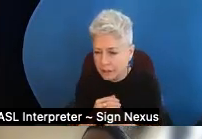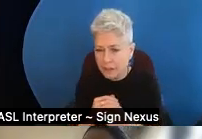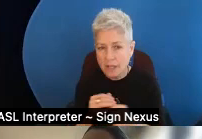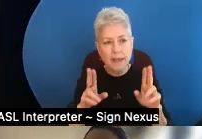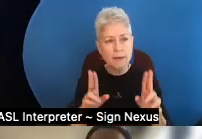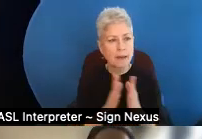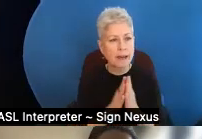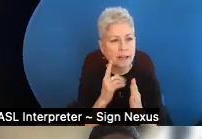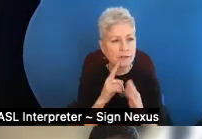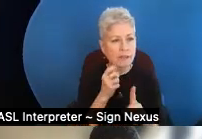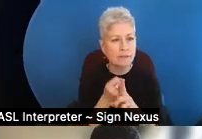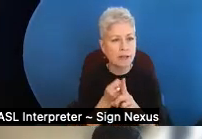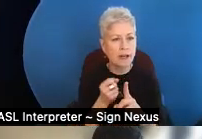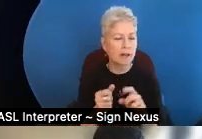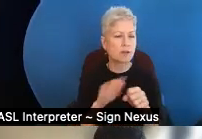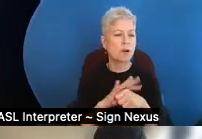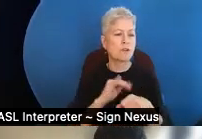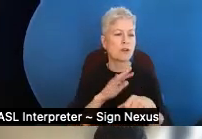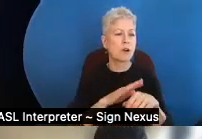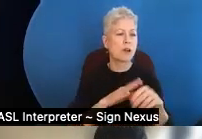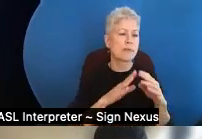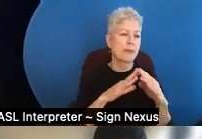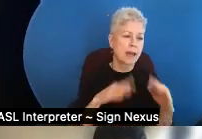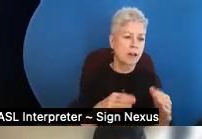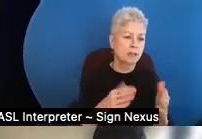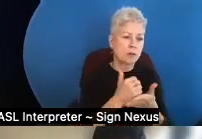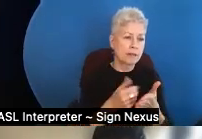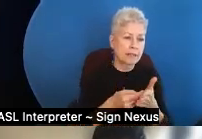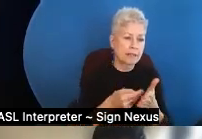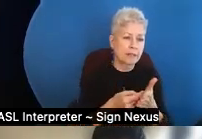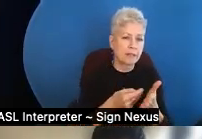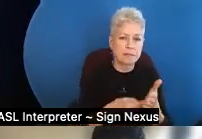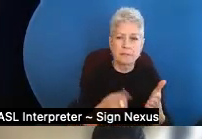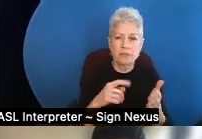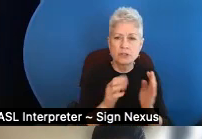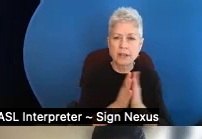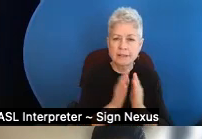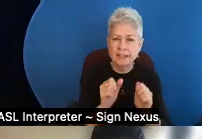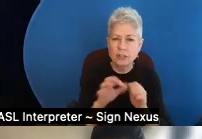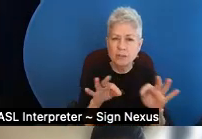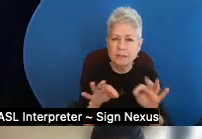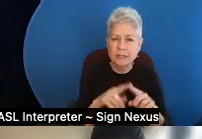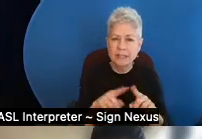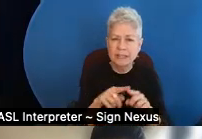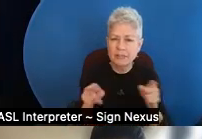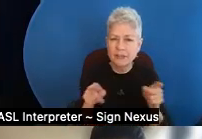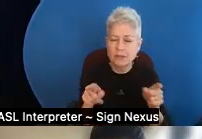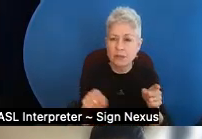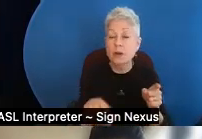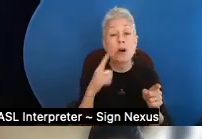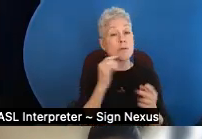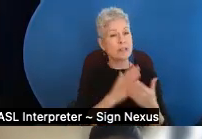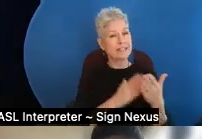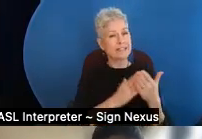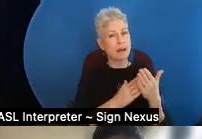for effects of COVID on individual, not household income, but she just reviewed the question asking for household income. Can you explain the difference? So for some,